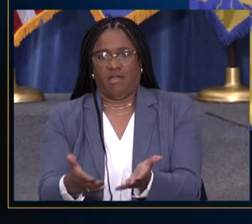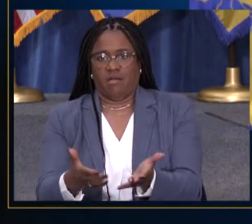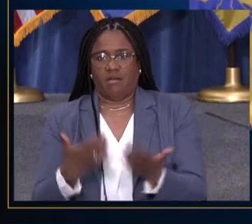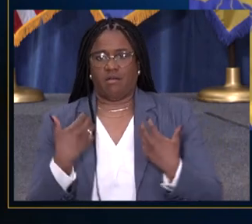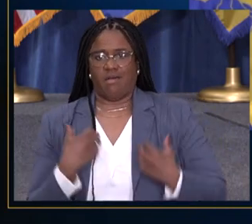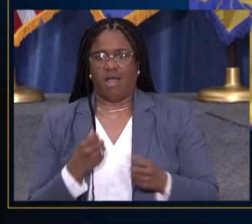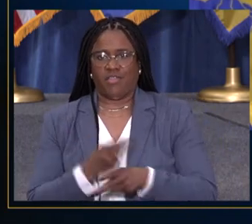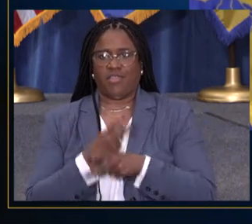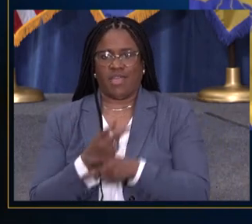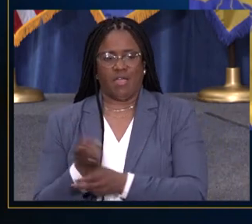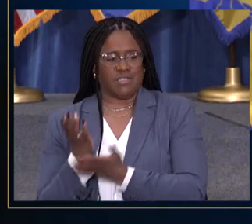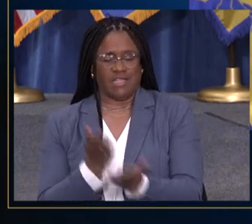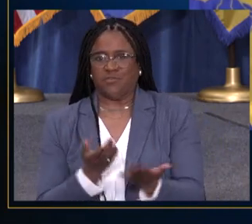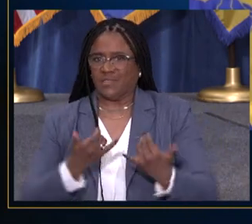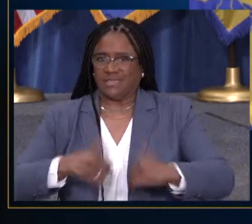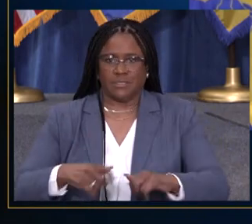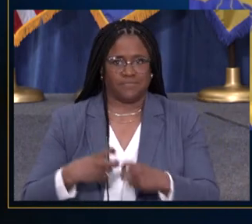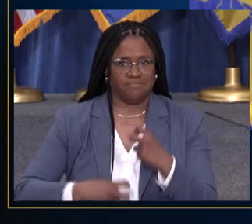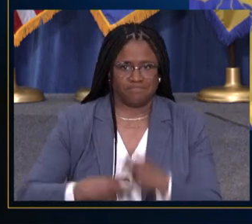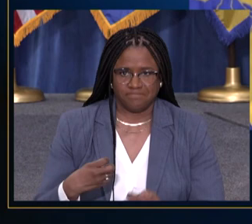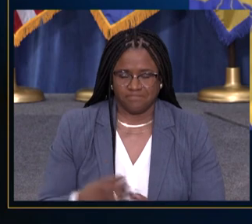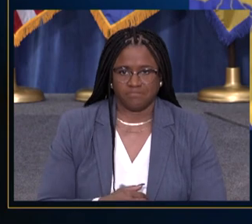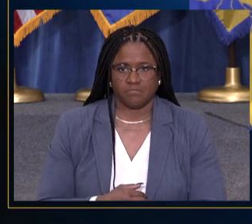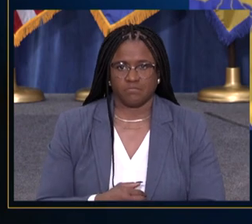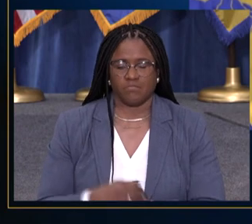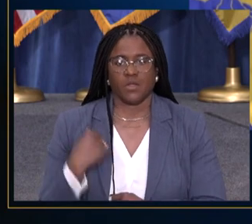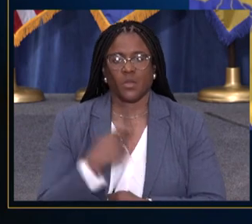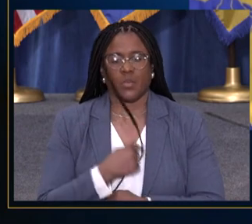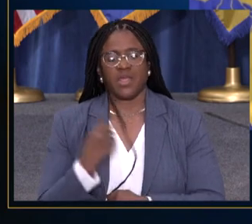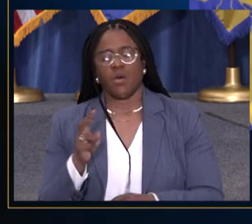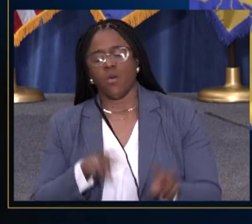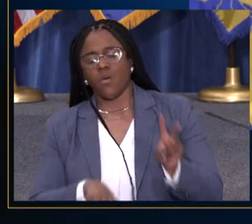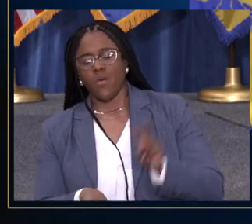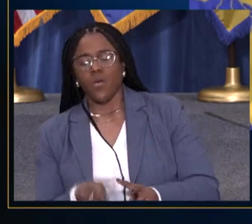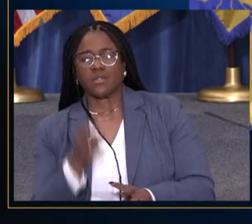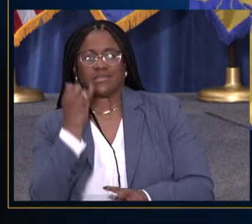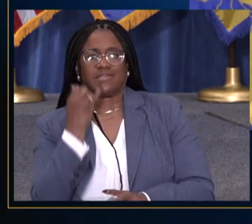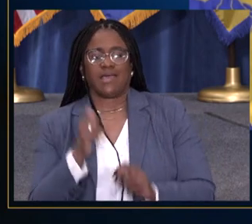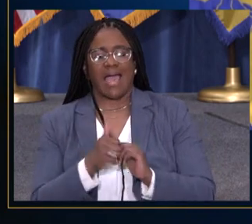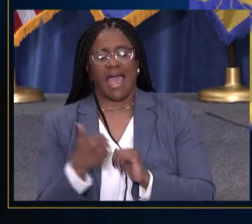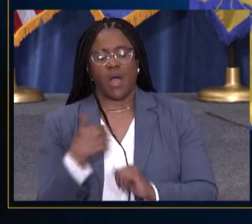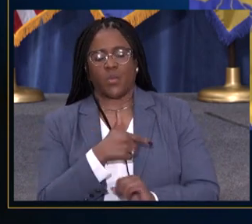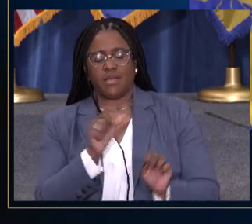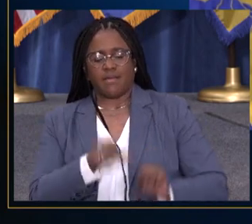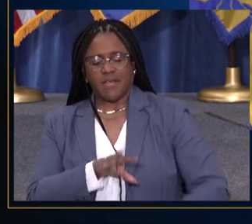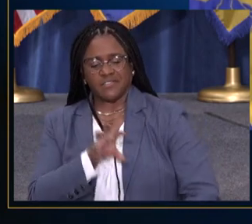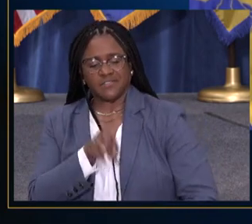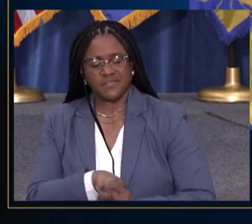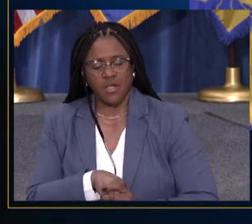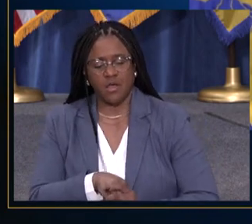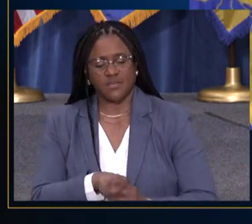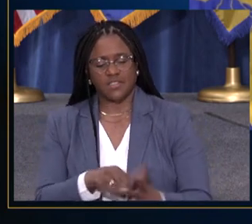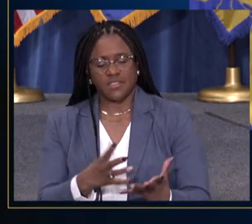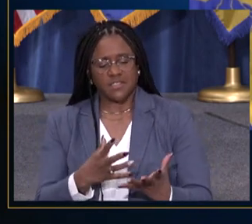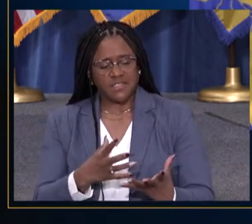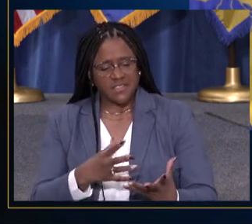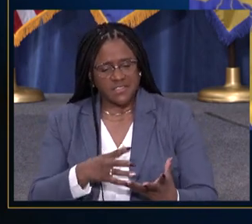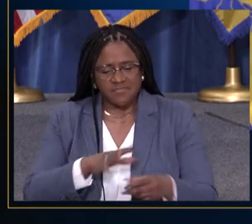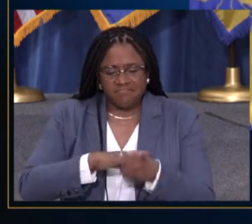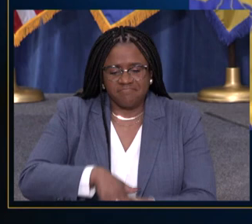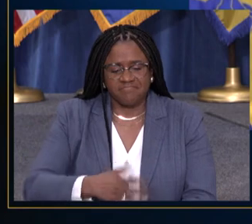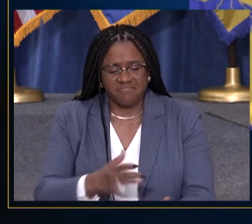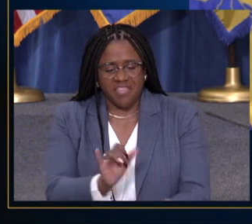delivery. It also gives us an idea and an area that we can tackle and opportunities that we can